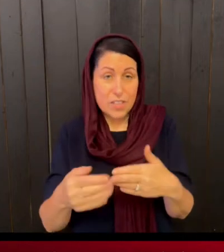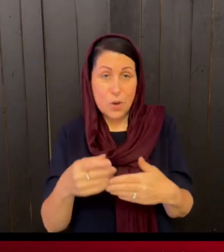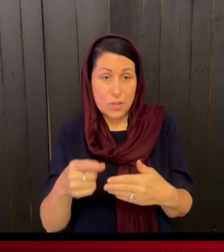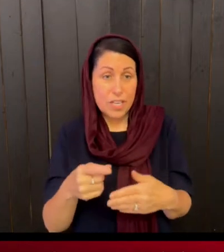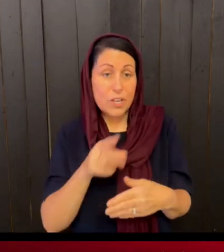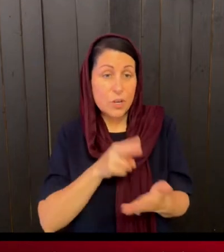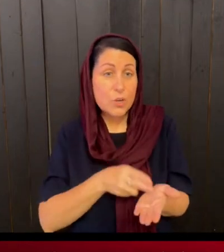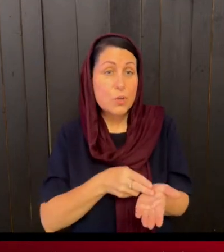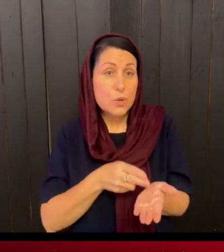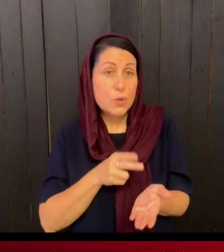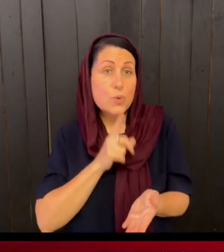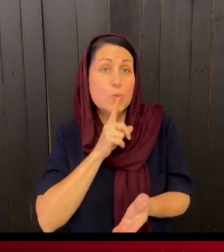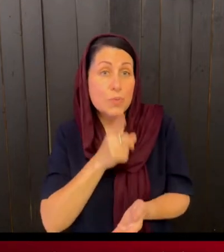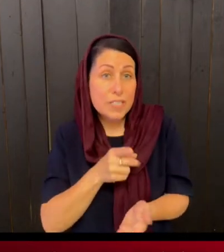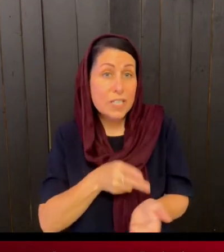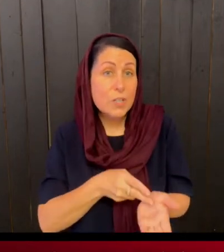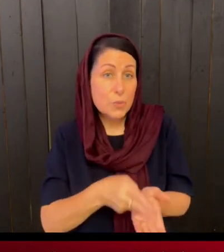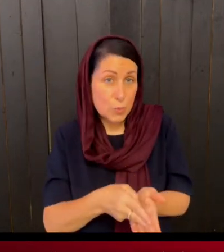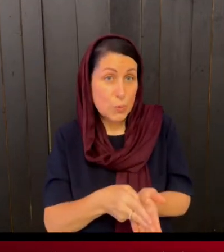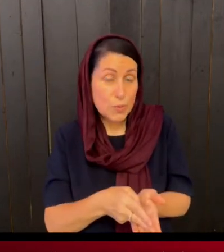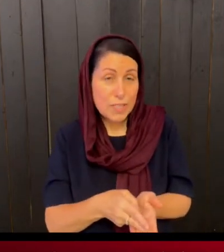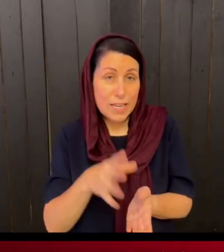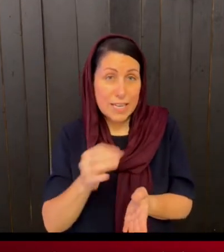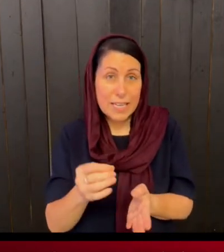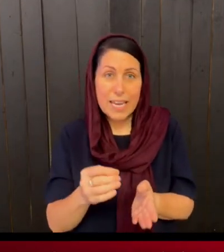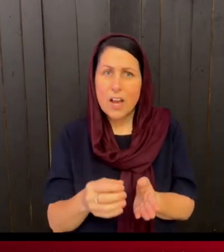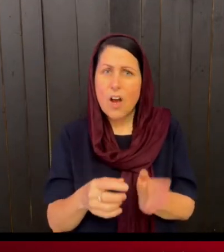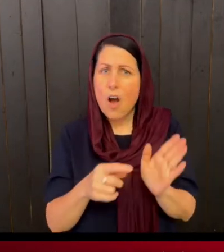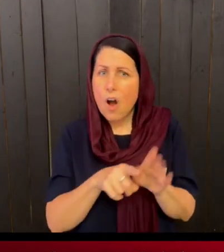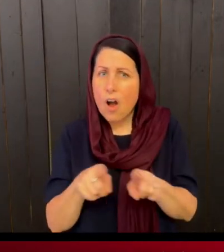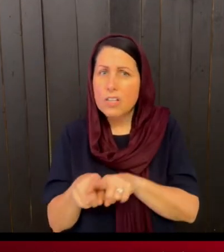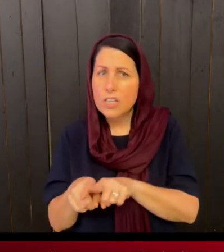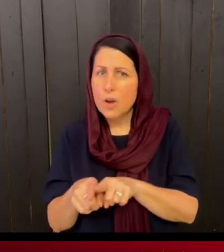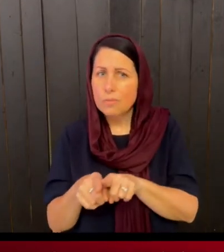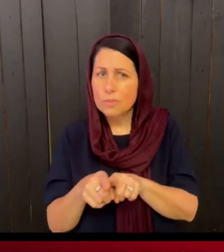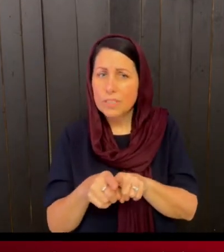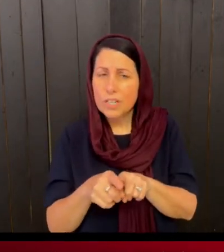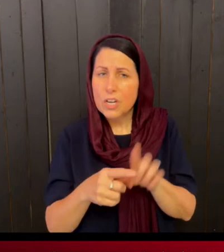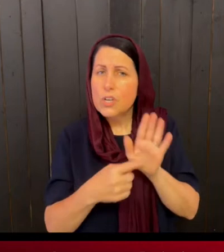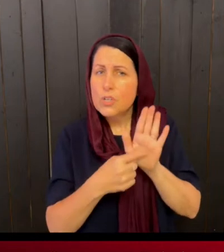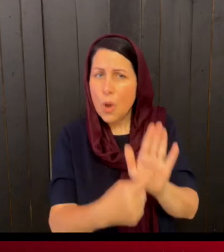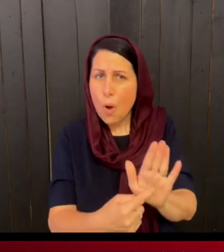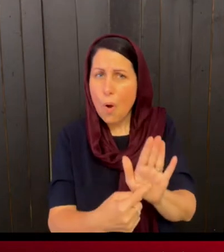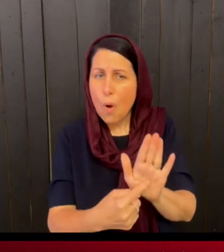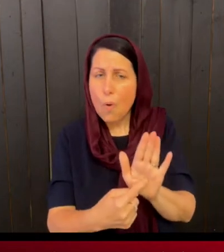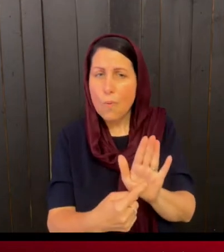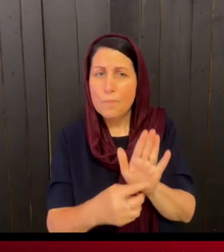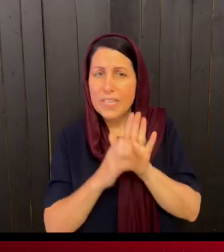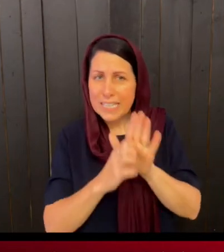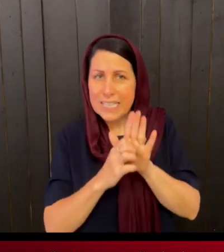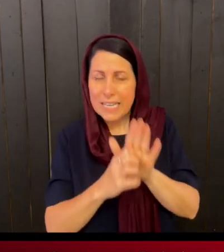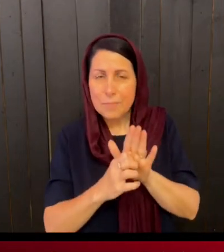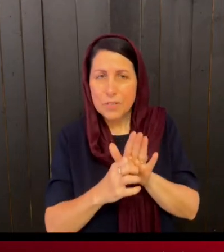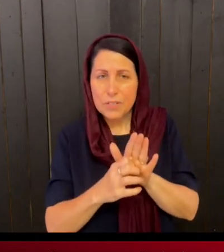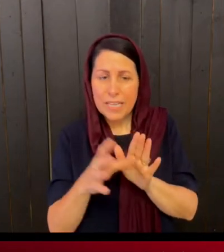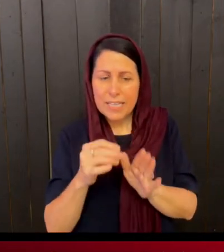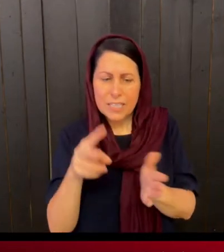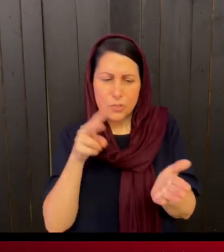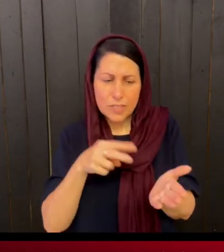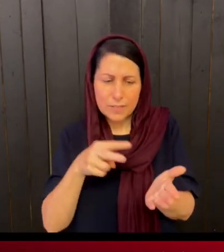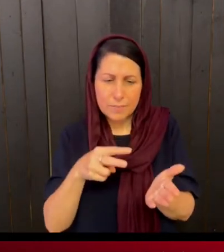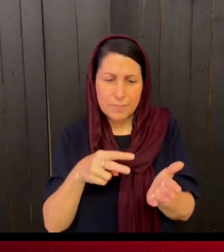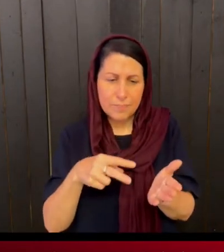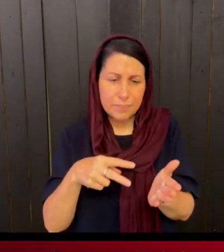symbolism, types and shadows, and they're very meaningful. So let's look at a couple of those examples of God